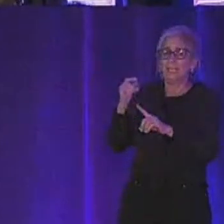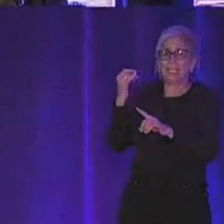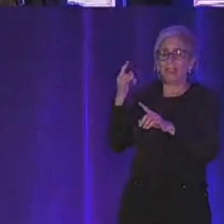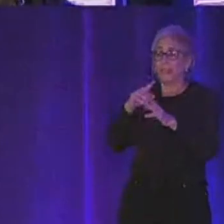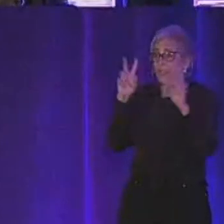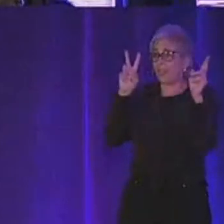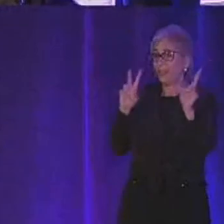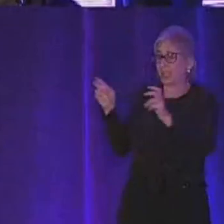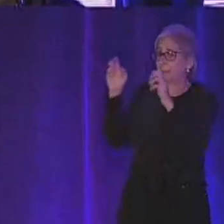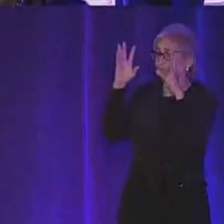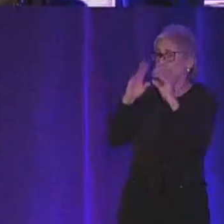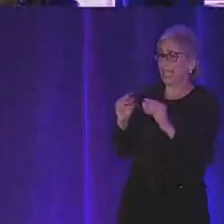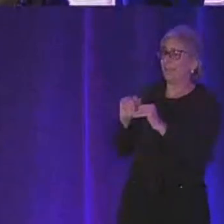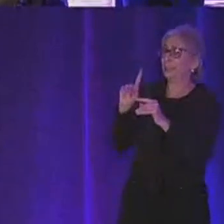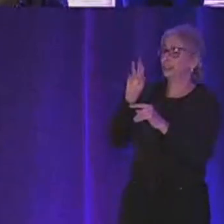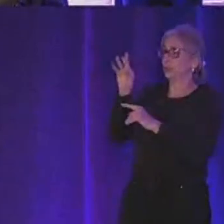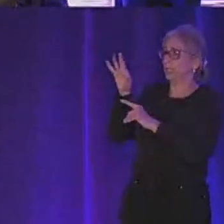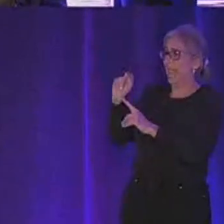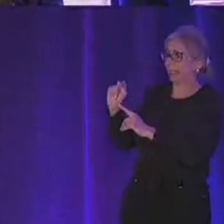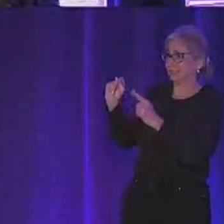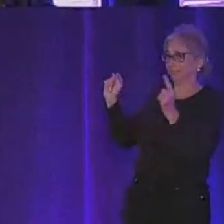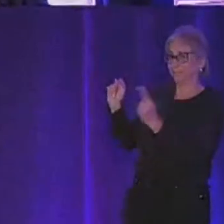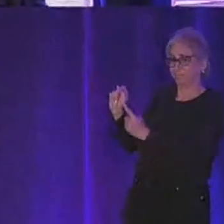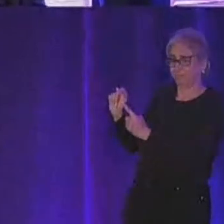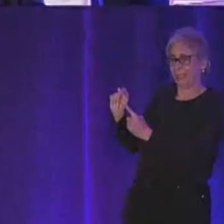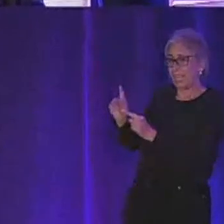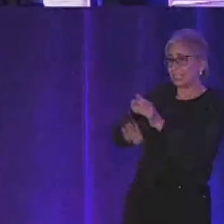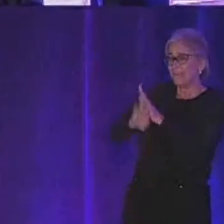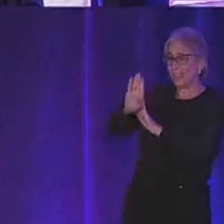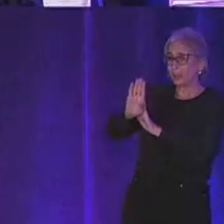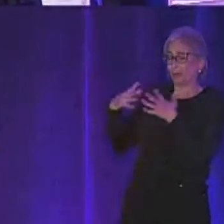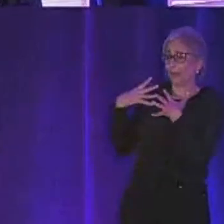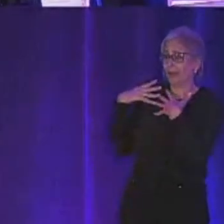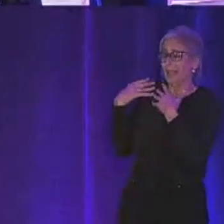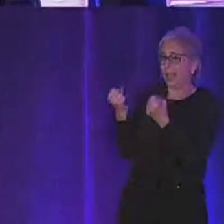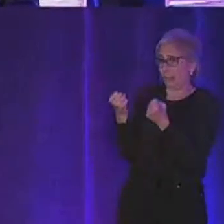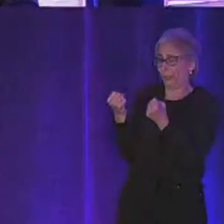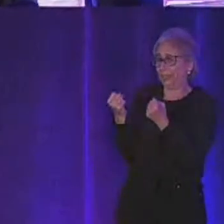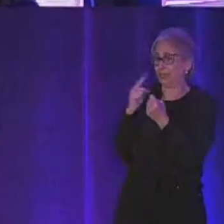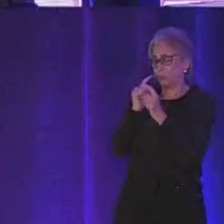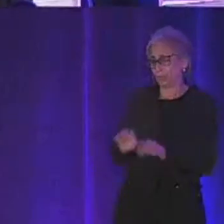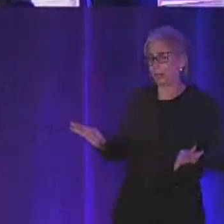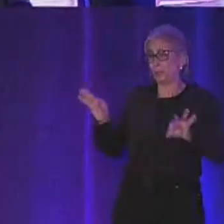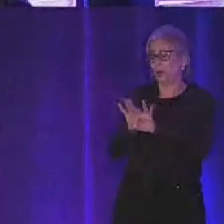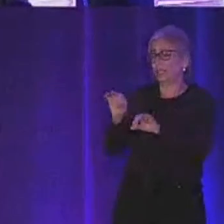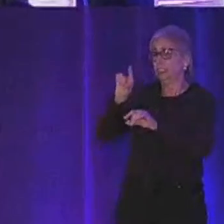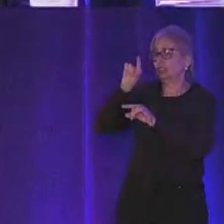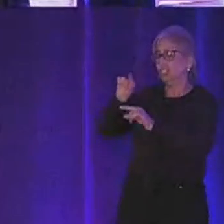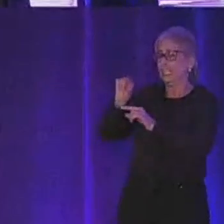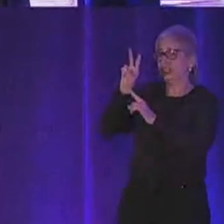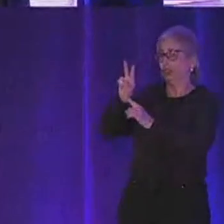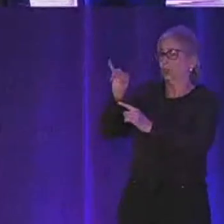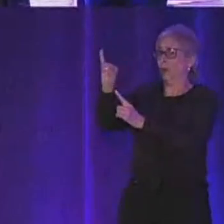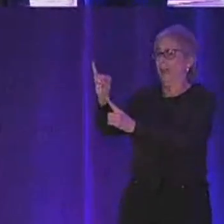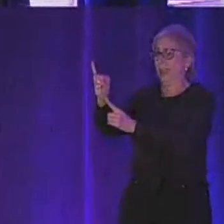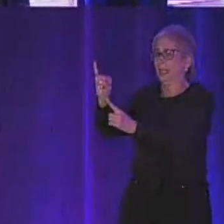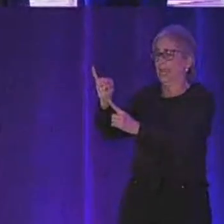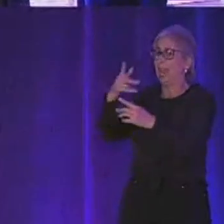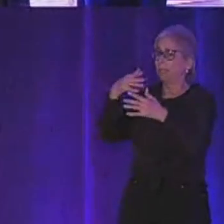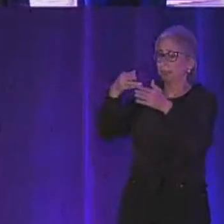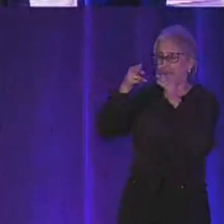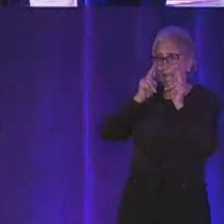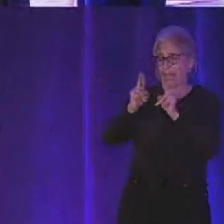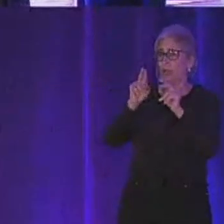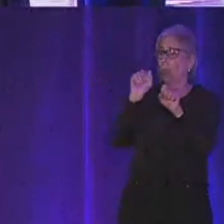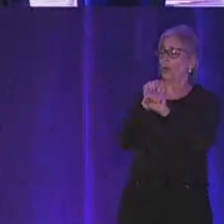conference is absolutely React. And is absolutely developer help, which is a core value of G2I, the organizer. And I had the privilege of working at G2I